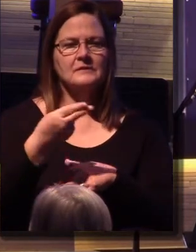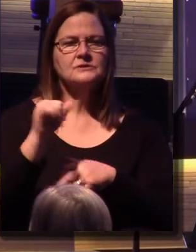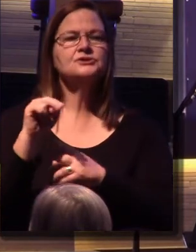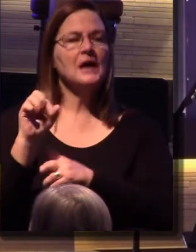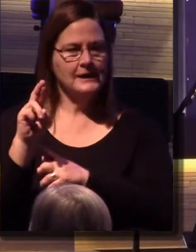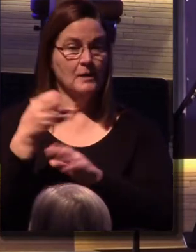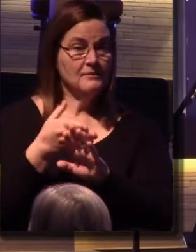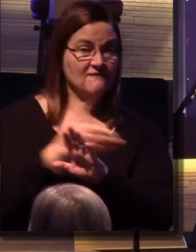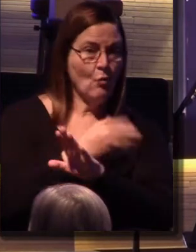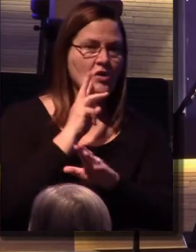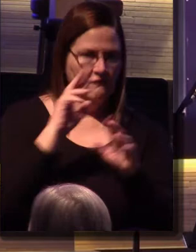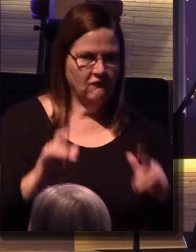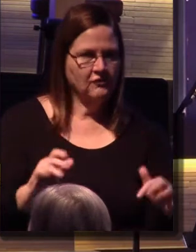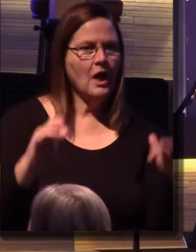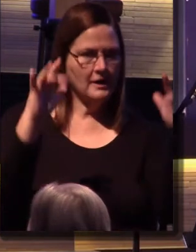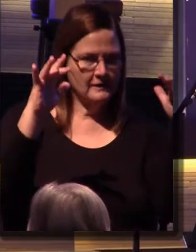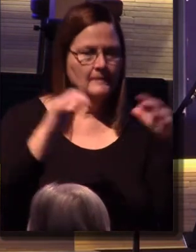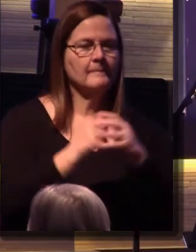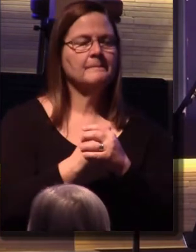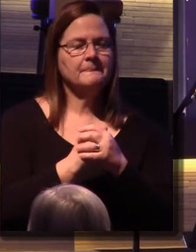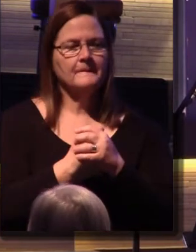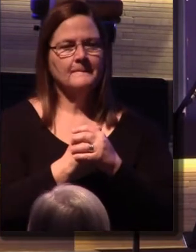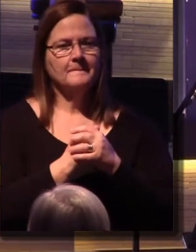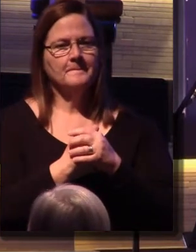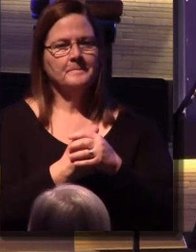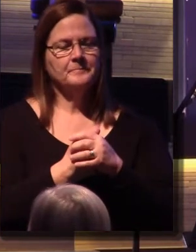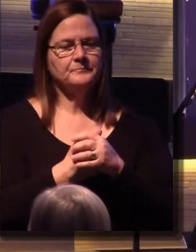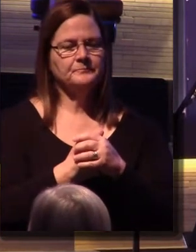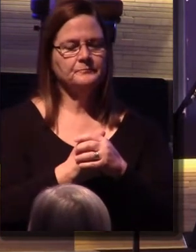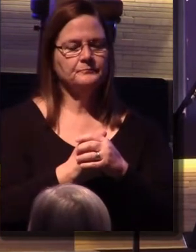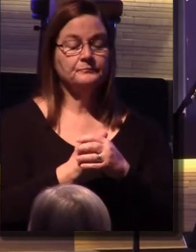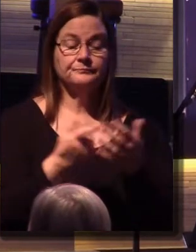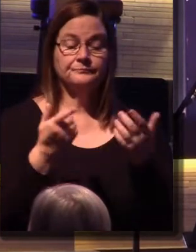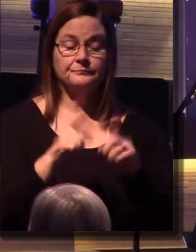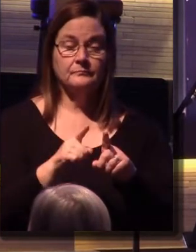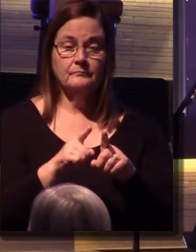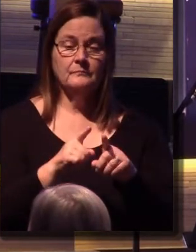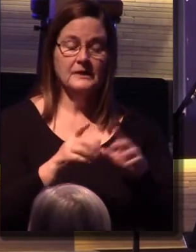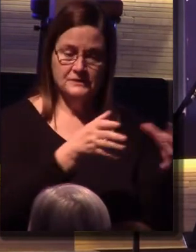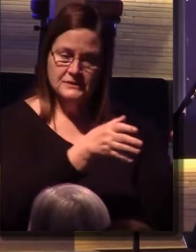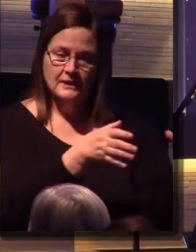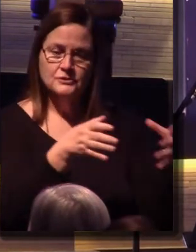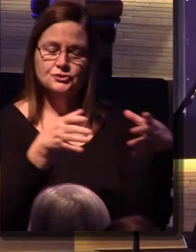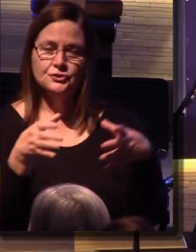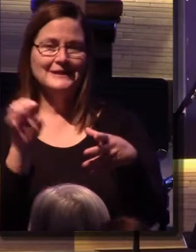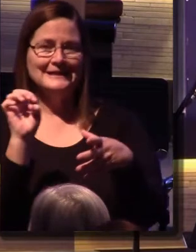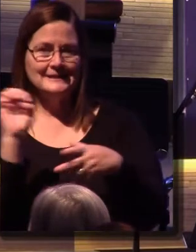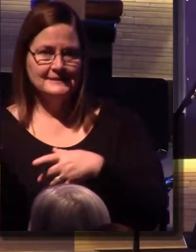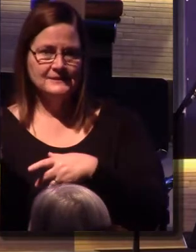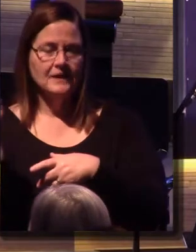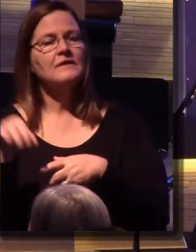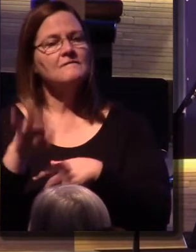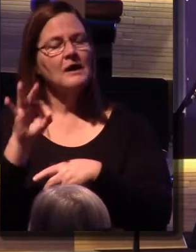just post-flood and the repopulation of the earth after Noah's days. It says, and it came about as they journeyed